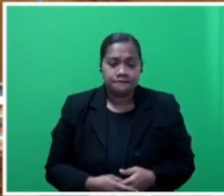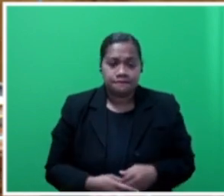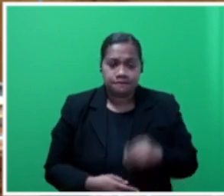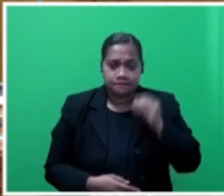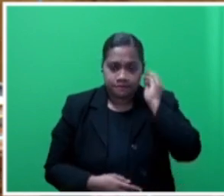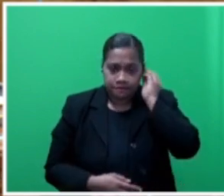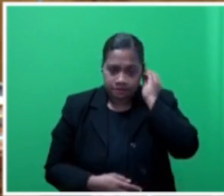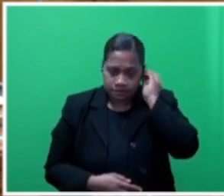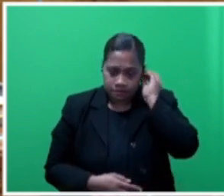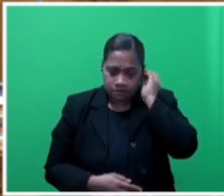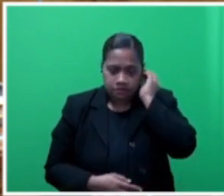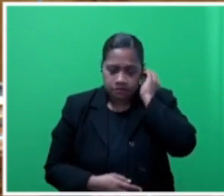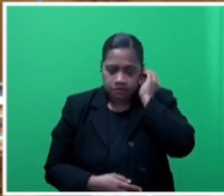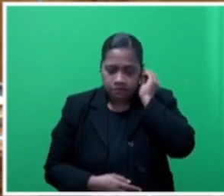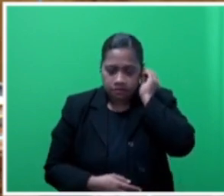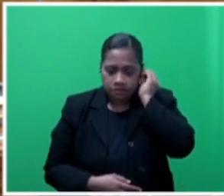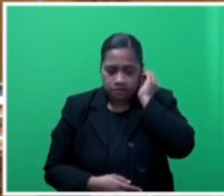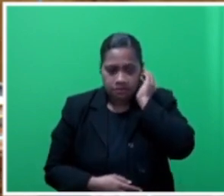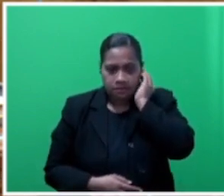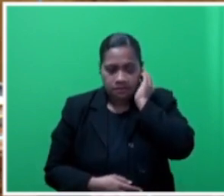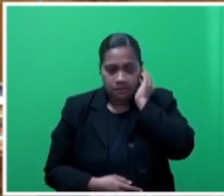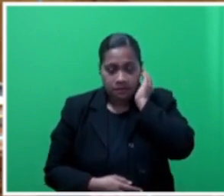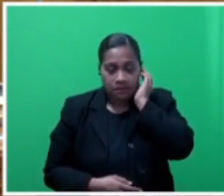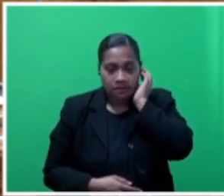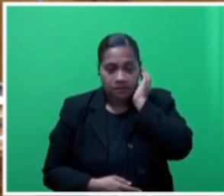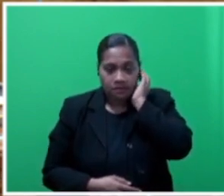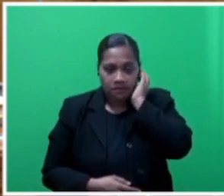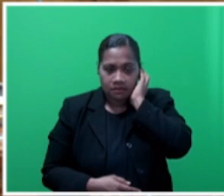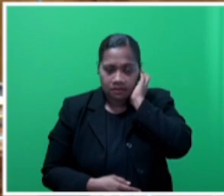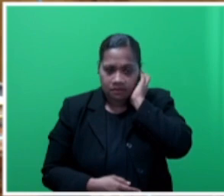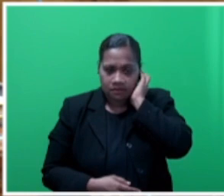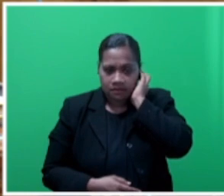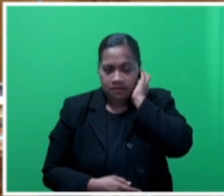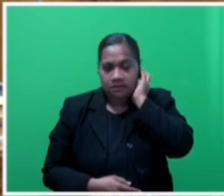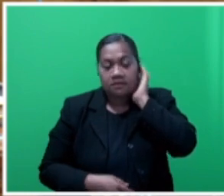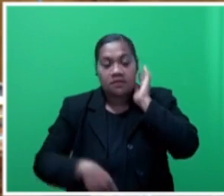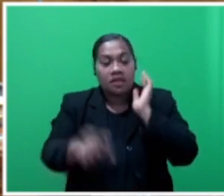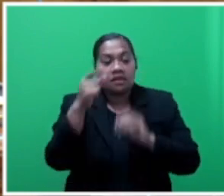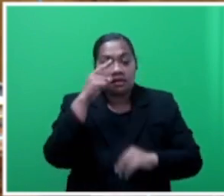generally, sir, the people of Fiji and those that are abroad